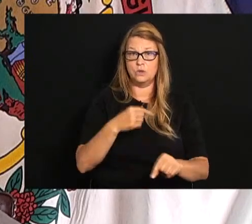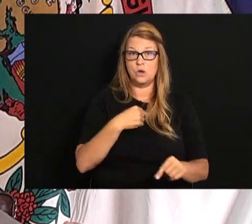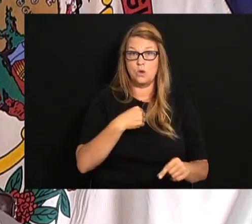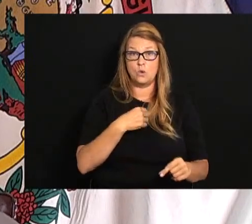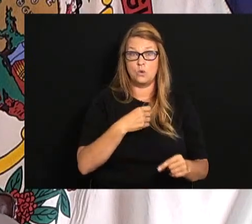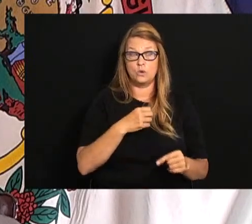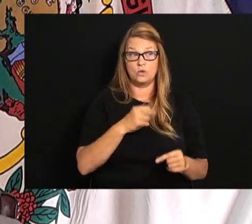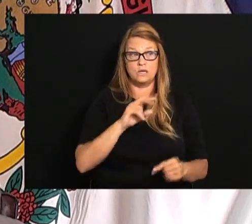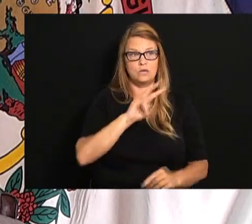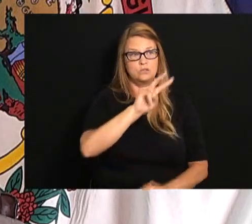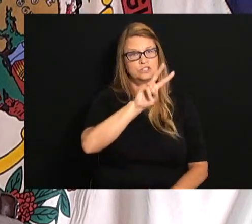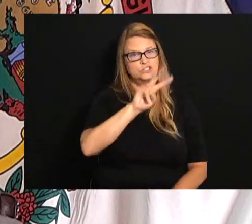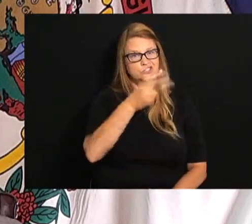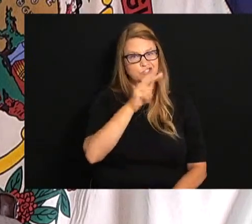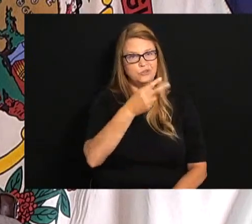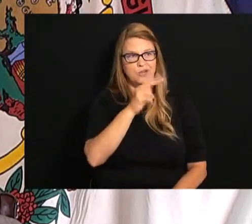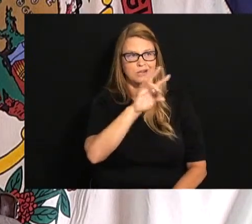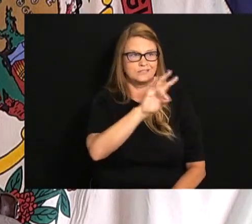from